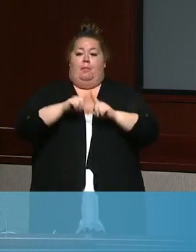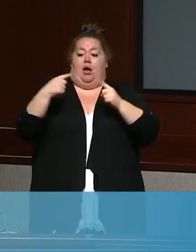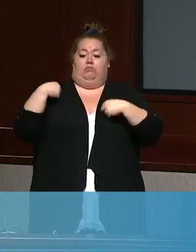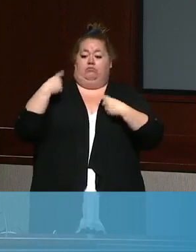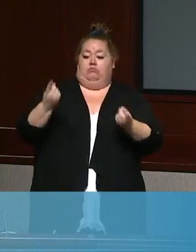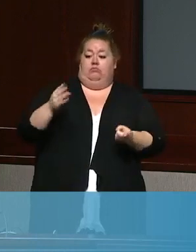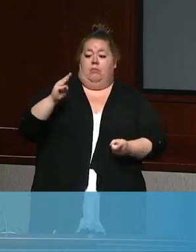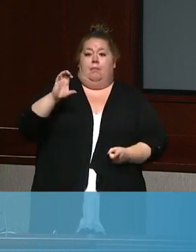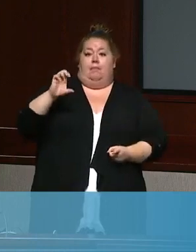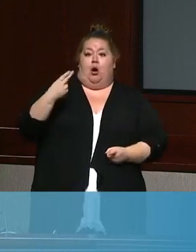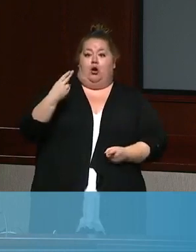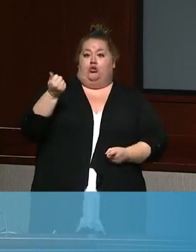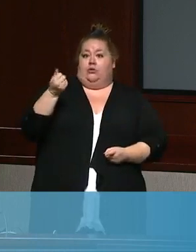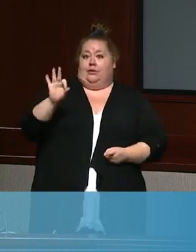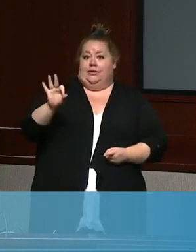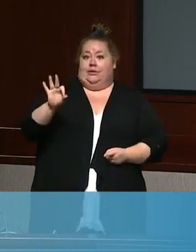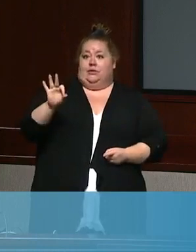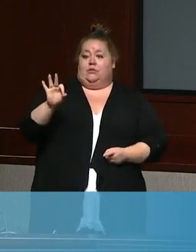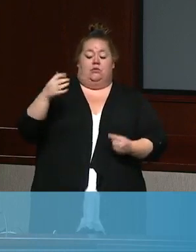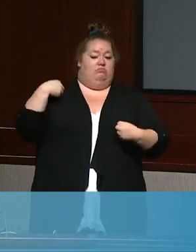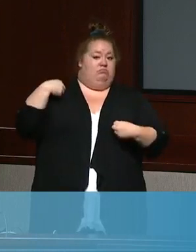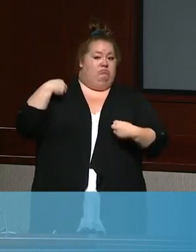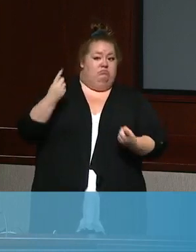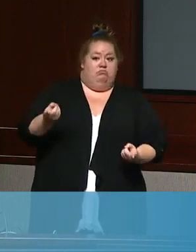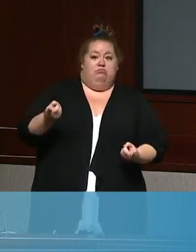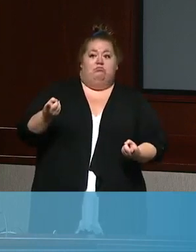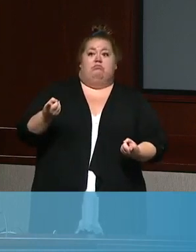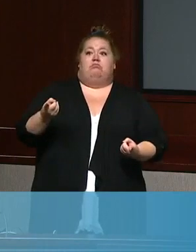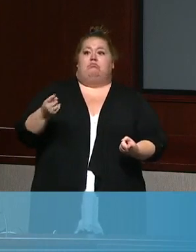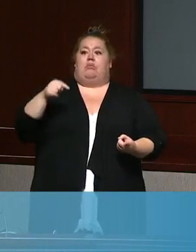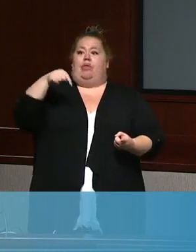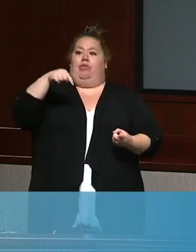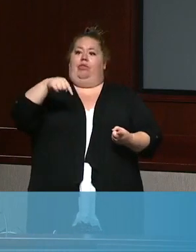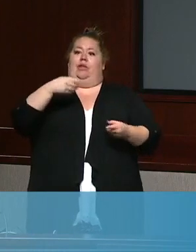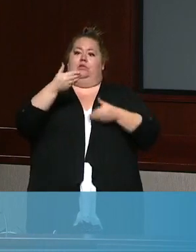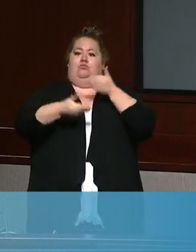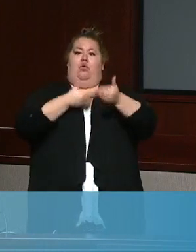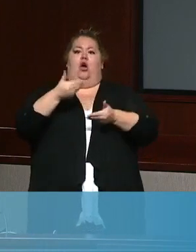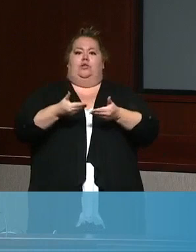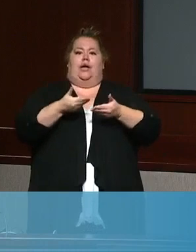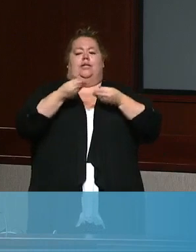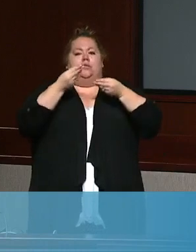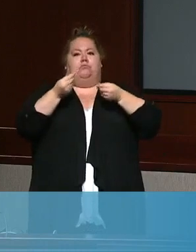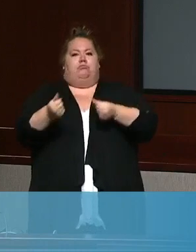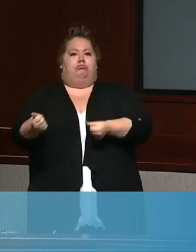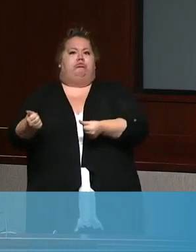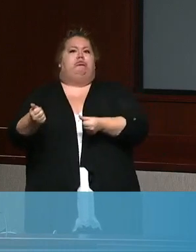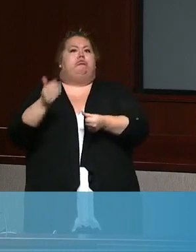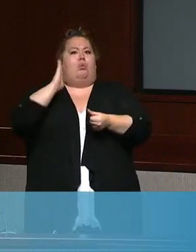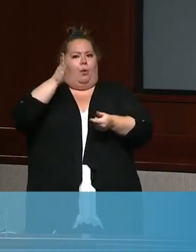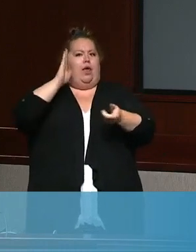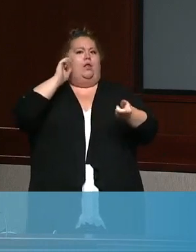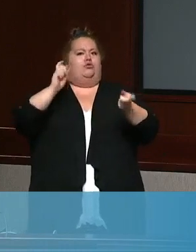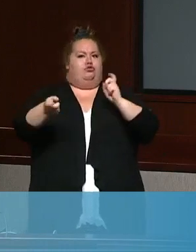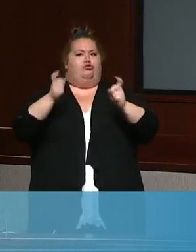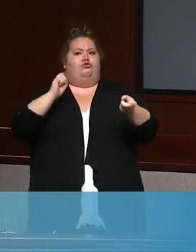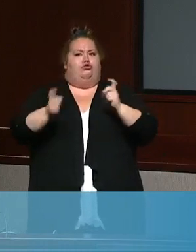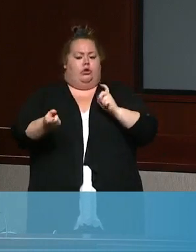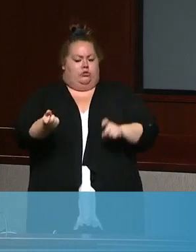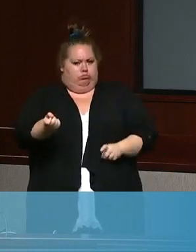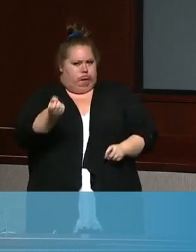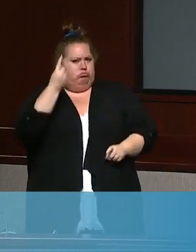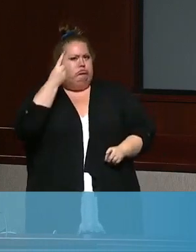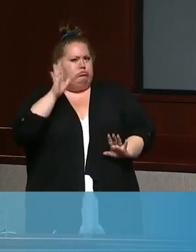that understanding that this is a fluid process and there needs to be changes that are made. All